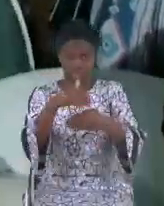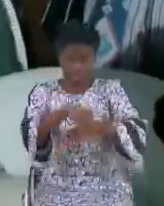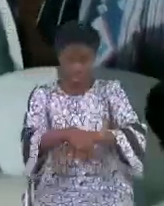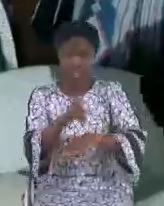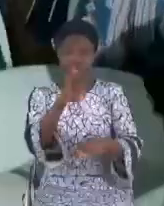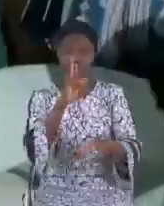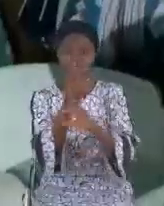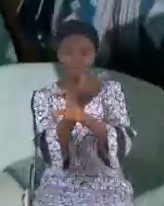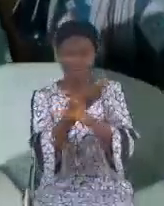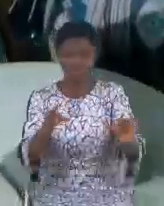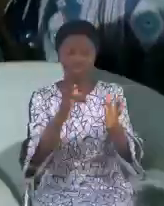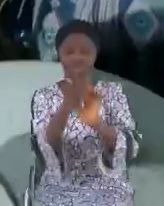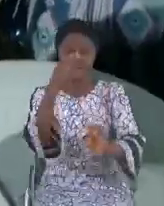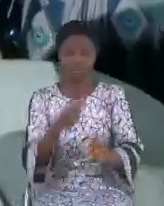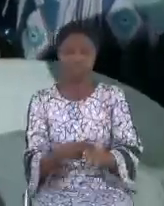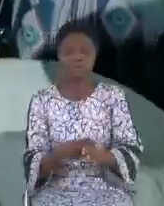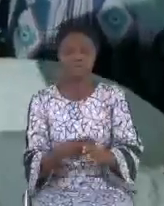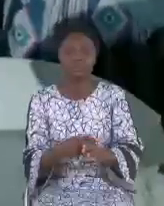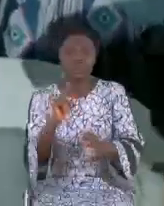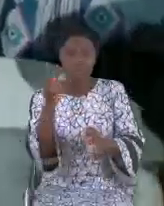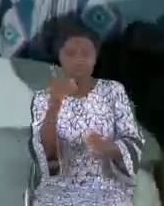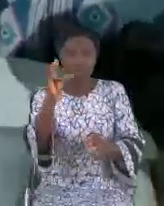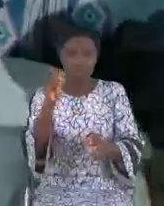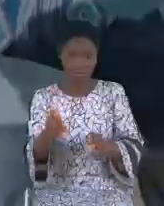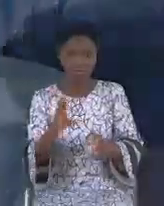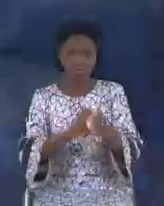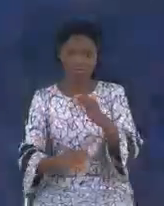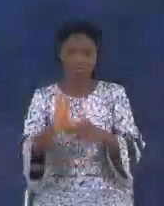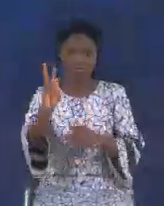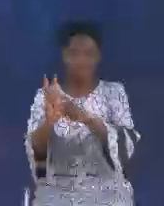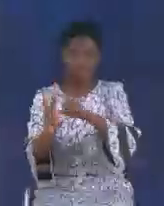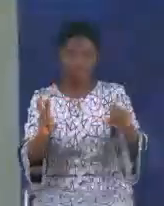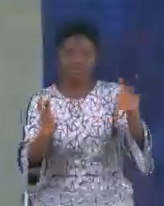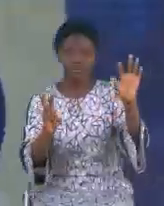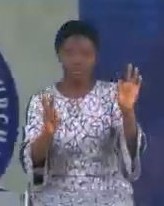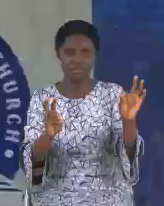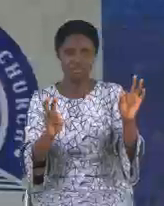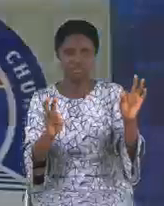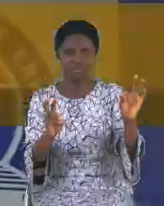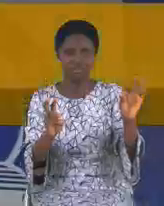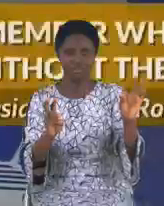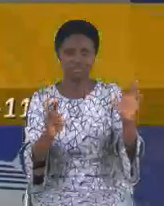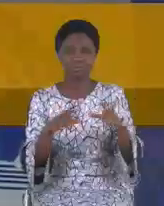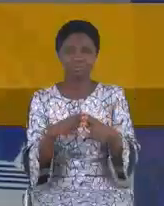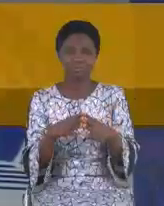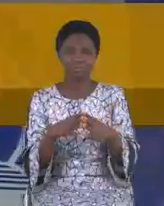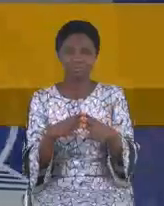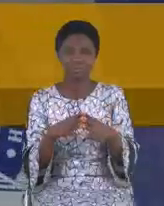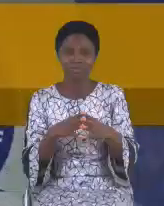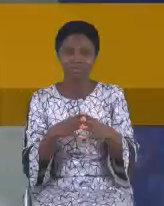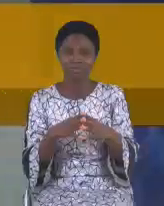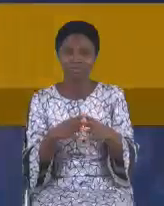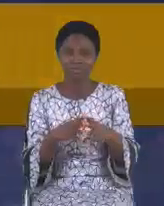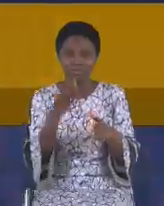1 Corinthians chapter 6. I'm reading from verse 9. 1 Corinthians chapter 9, chapter 6, verse 9. Know ye